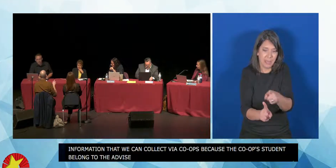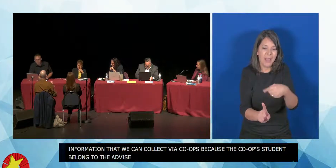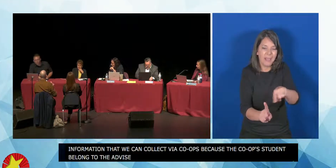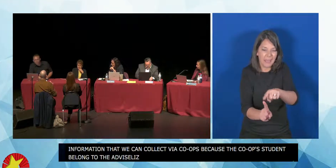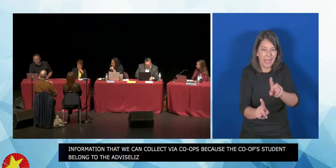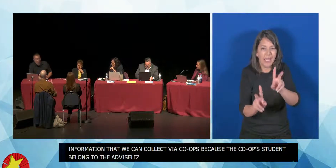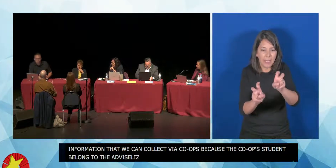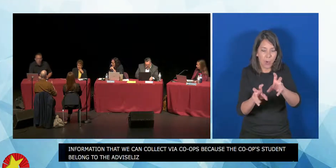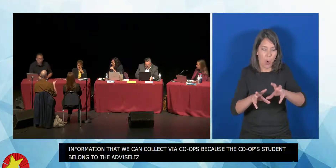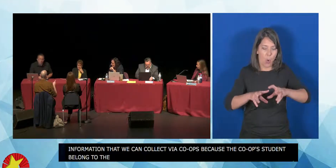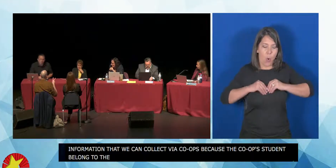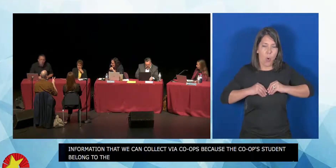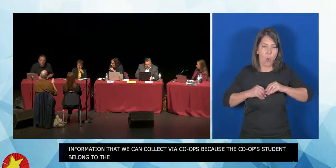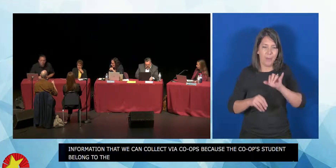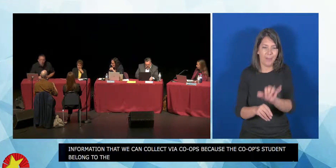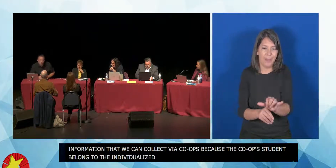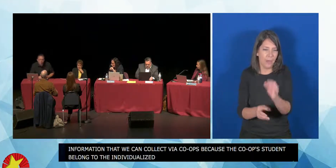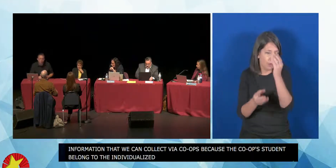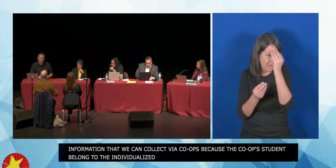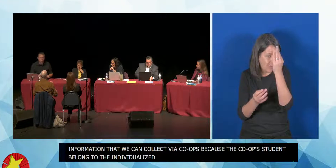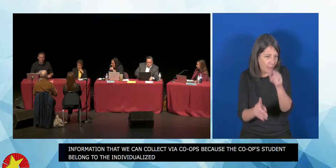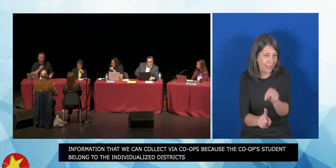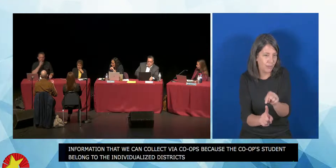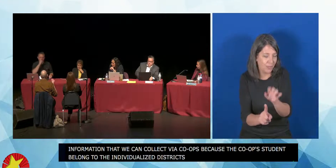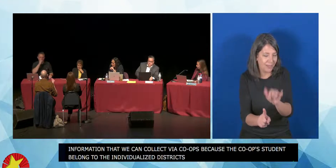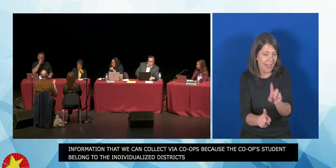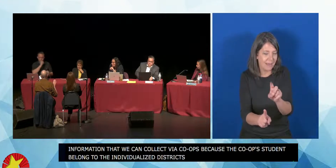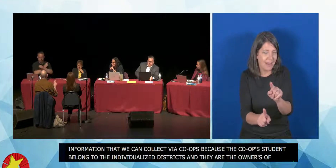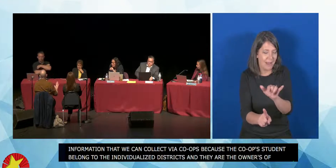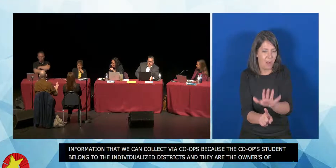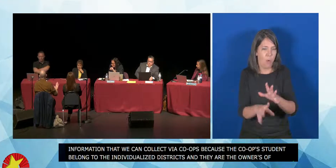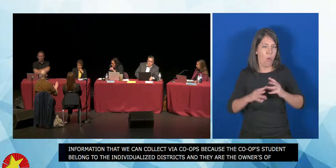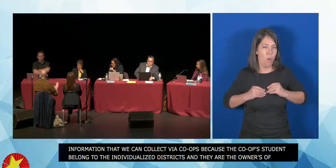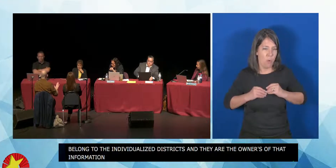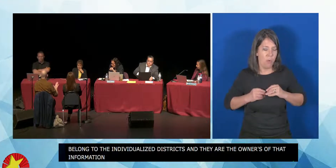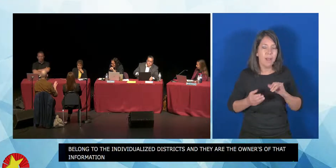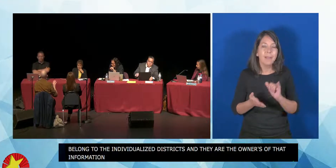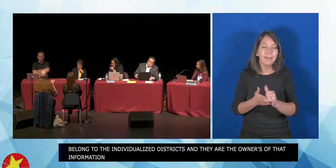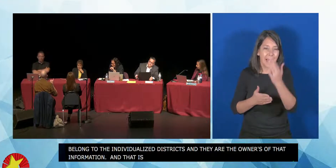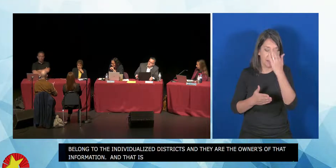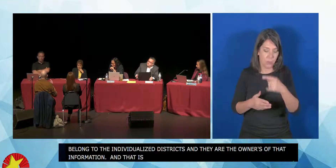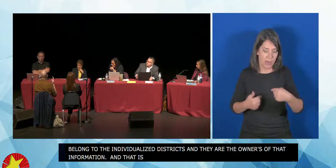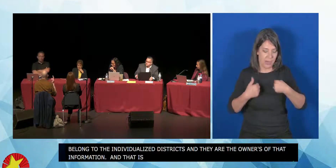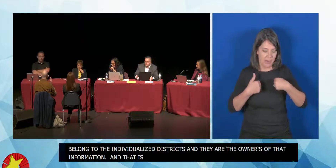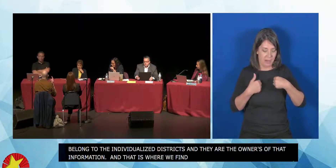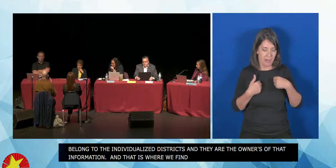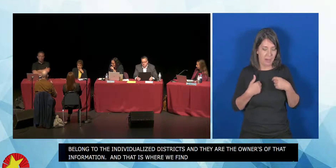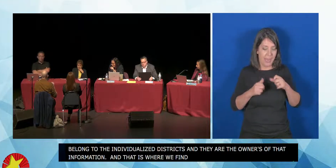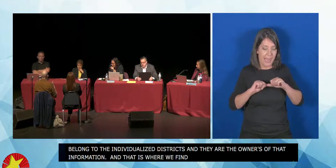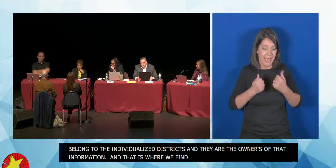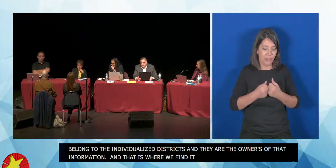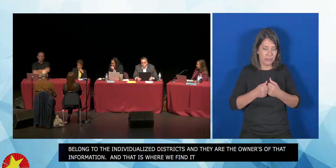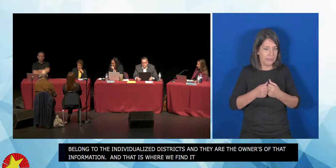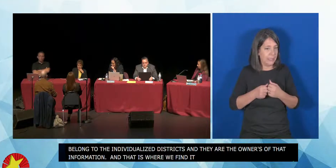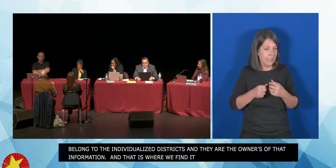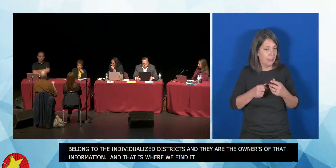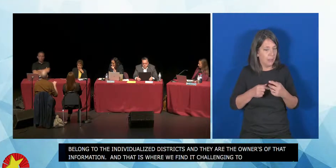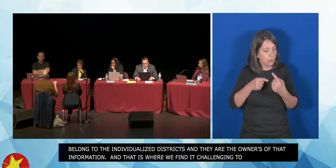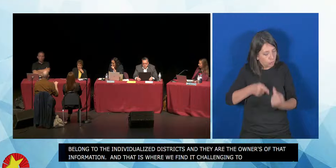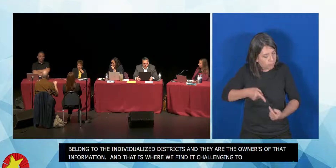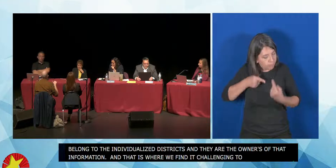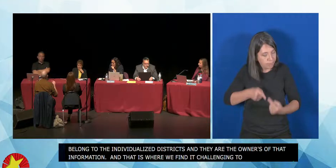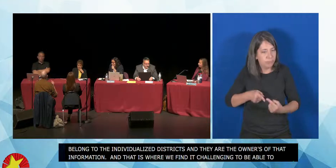that information, and I think that is where we find it challenging to be able to collect